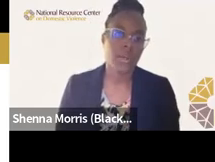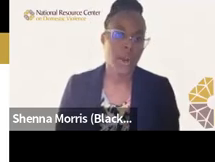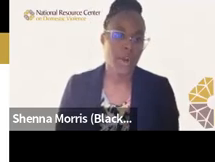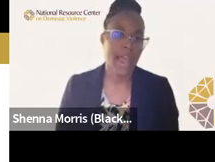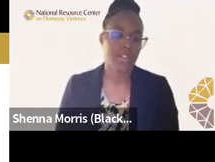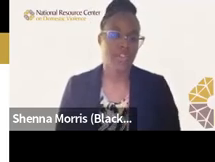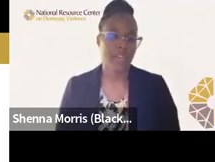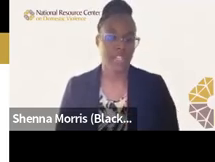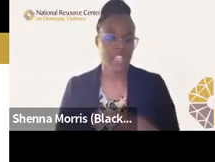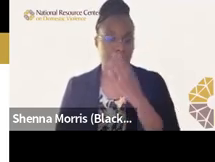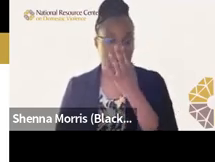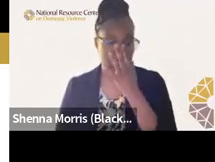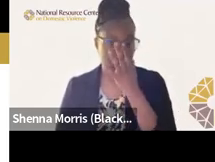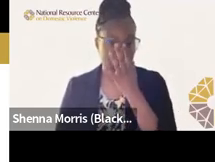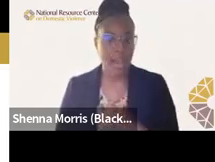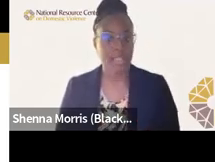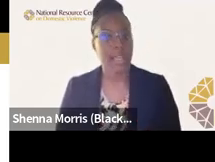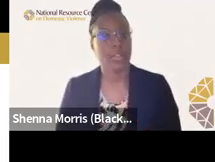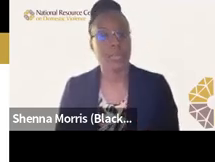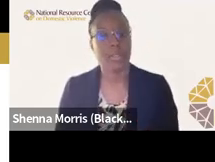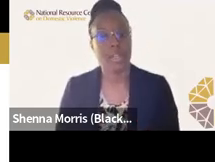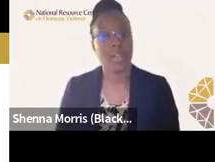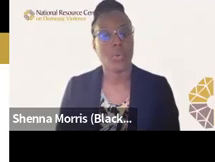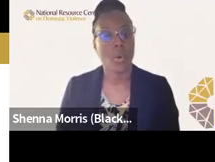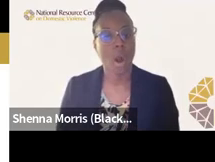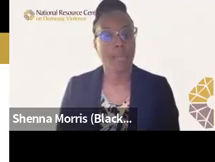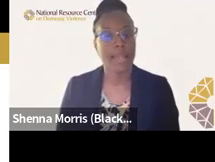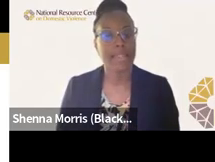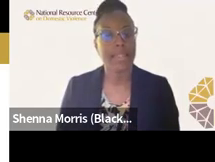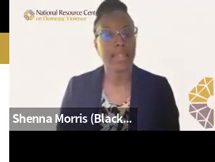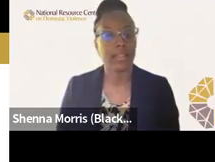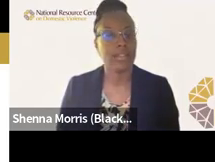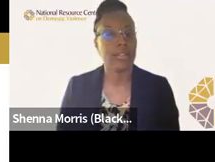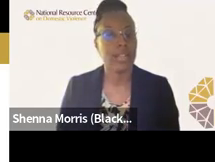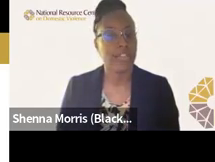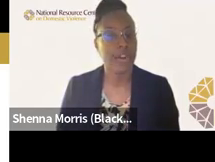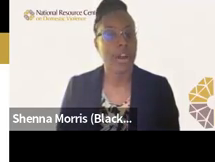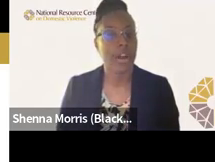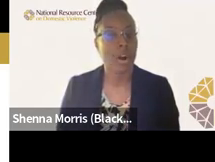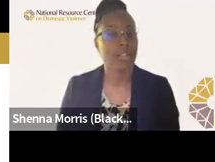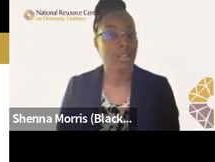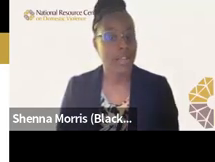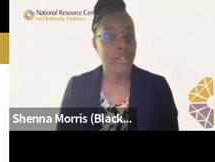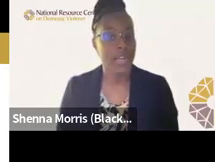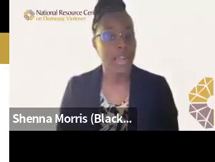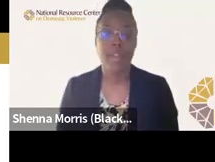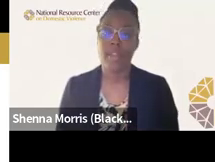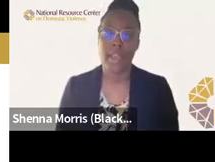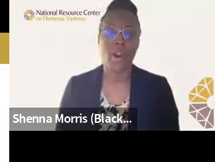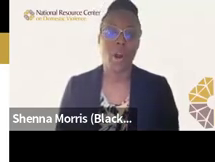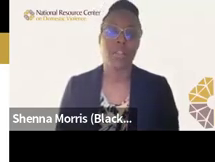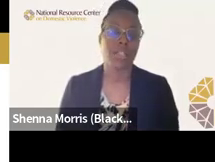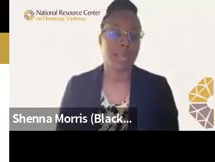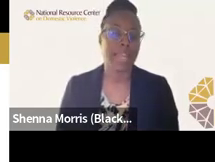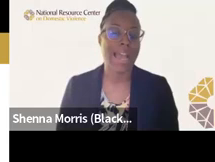We also heard how survivors' experiences with housing eligibility requirements can look different across the country